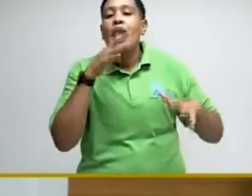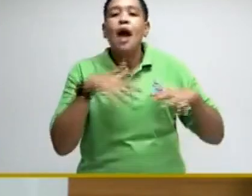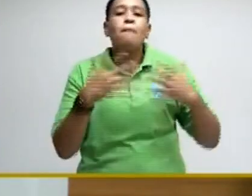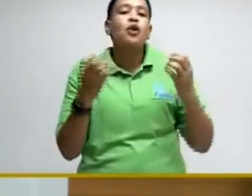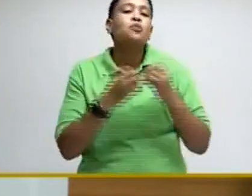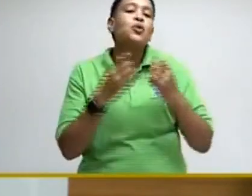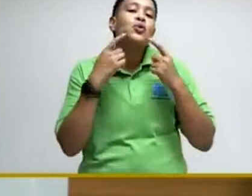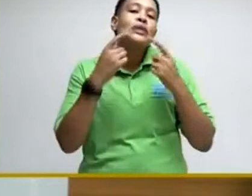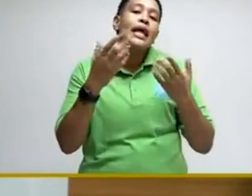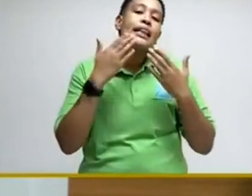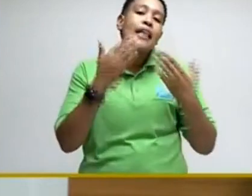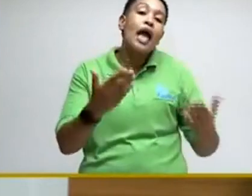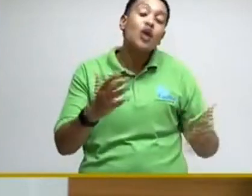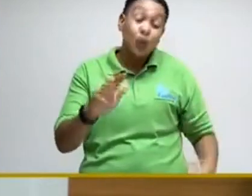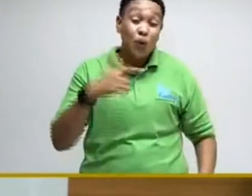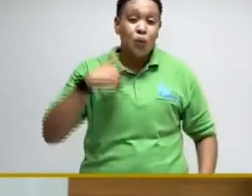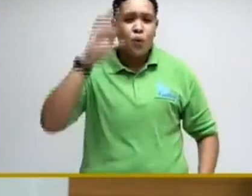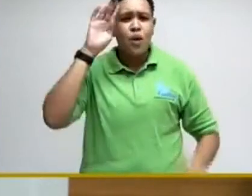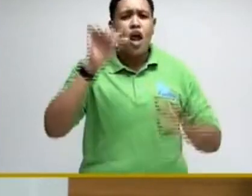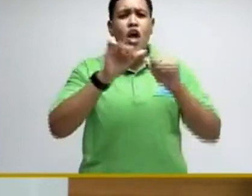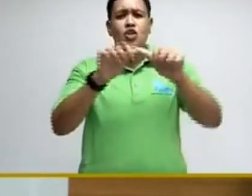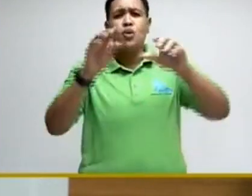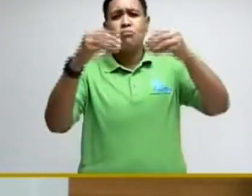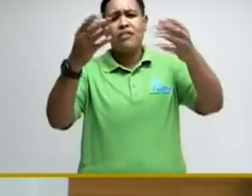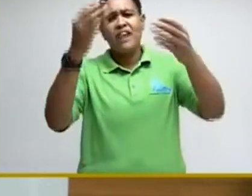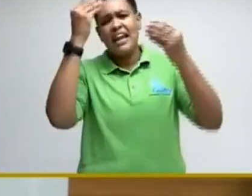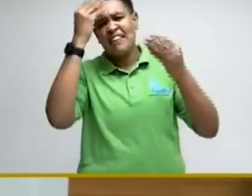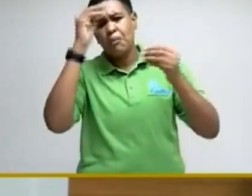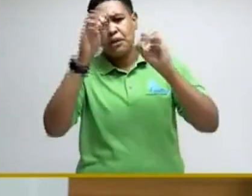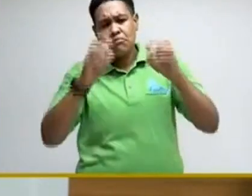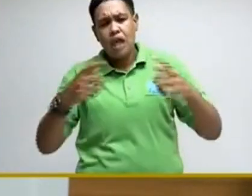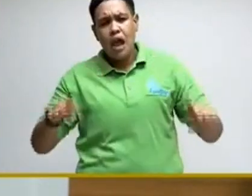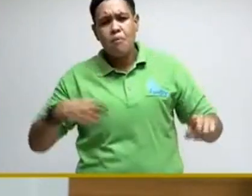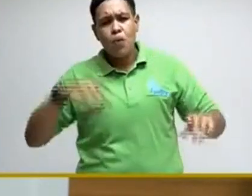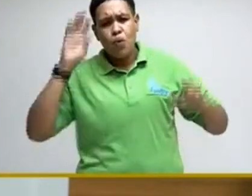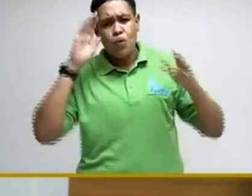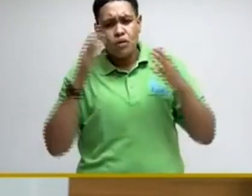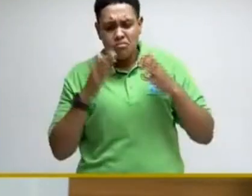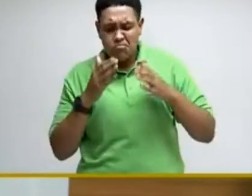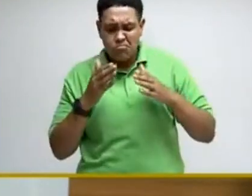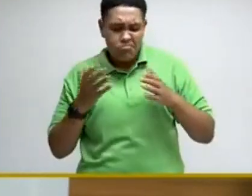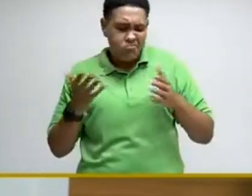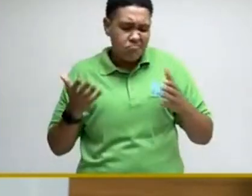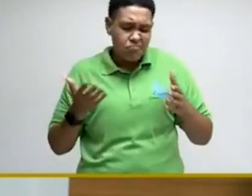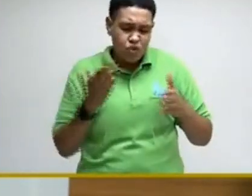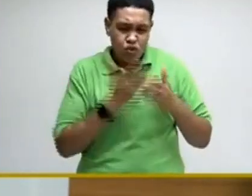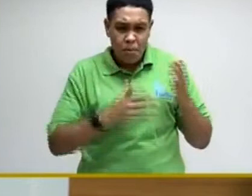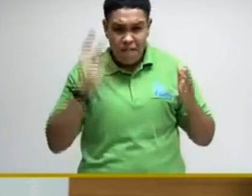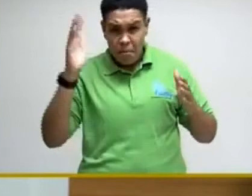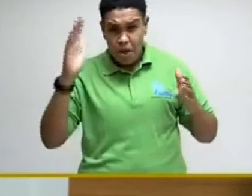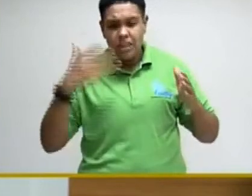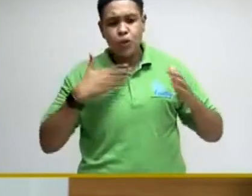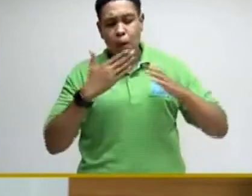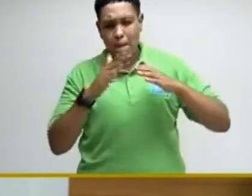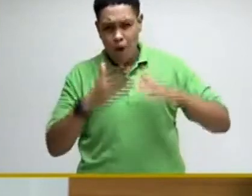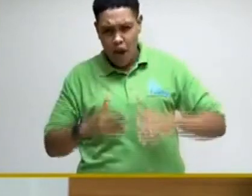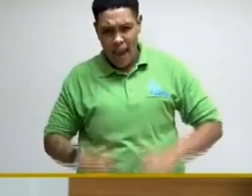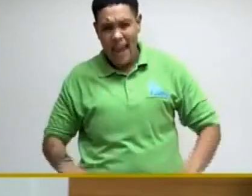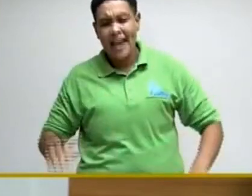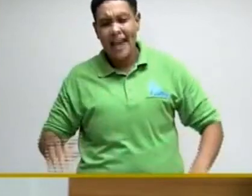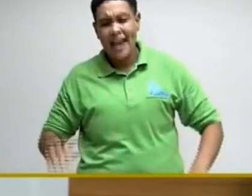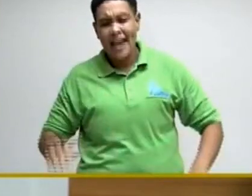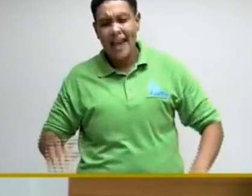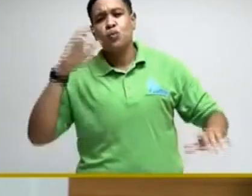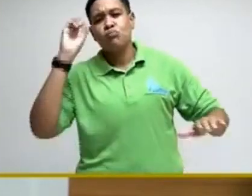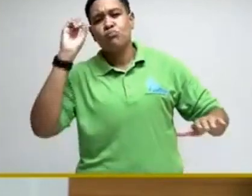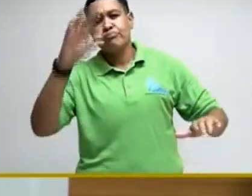say. Thank you very much. We will continue to provide information. We'll break out some of the presentations that have been put to you today.